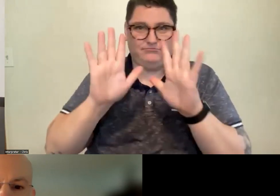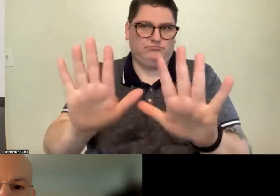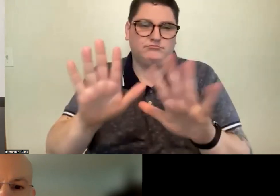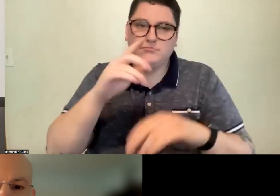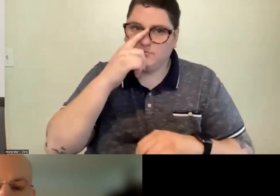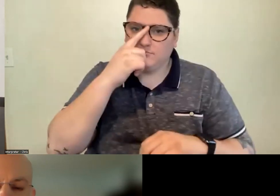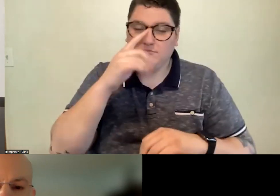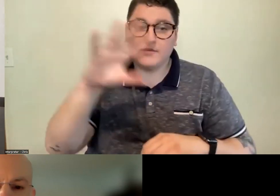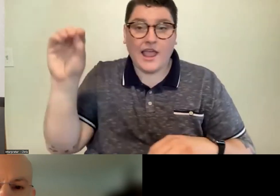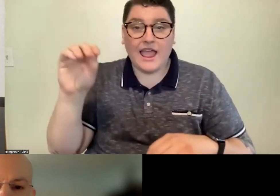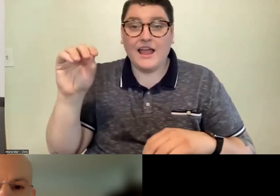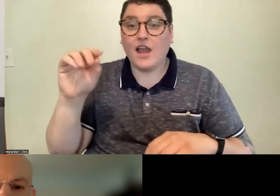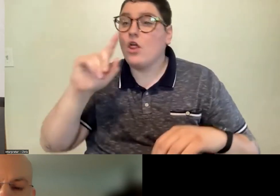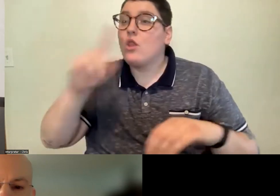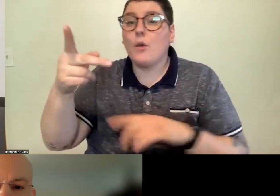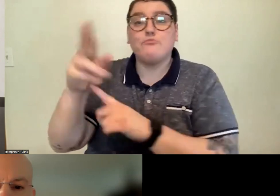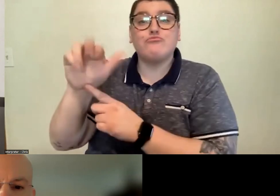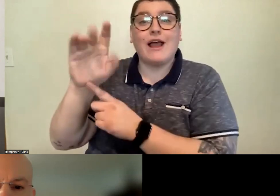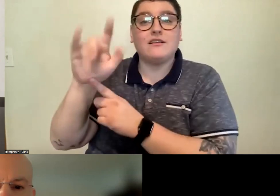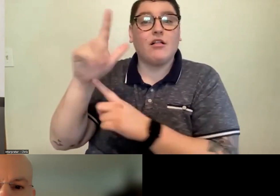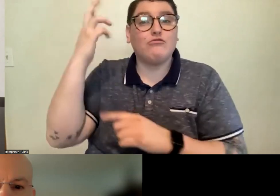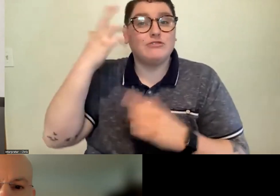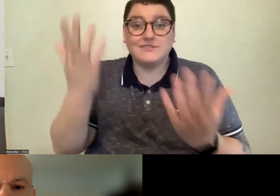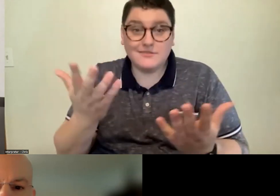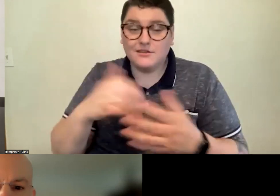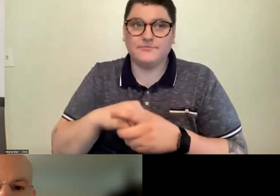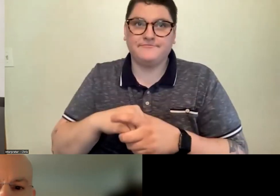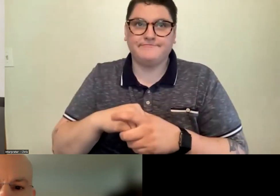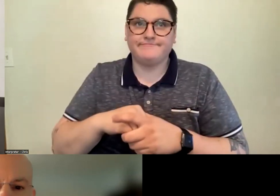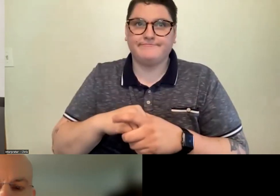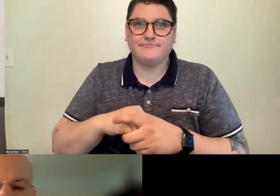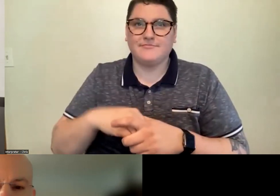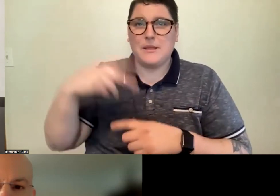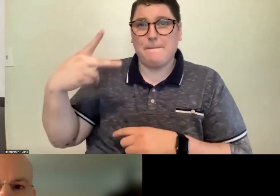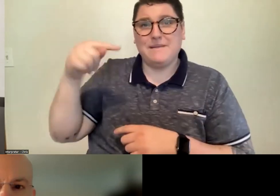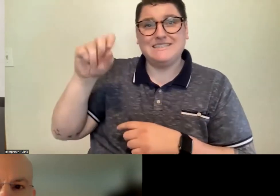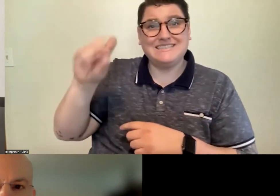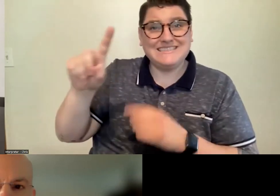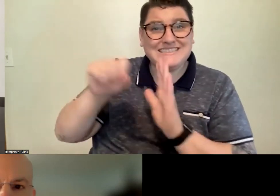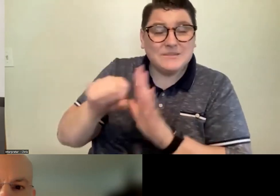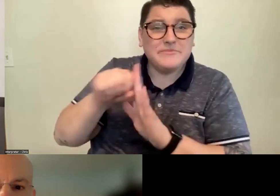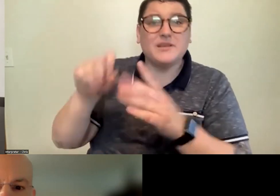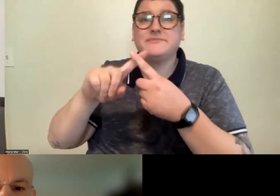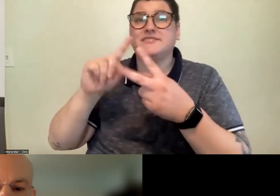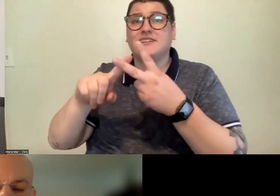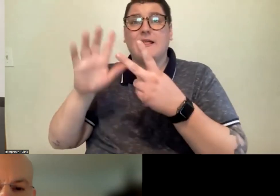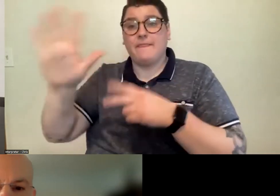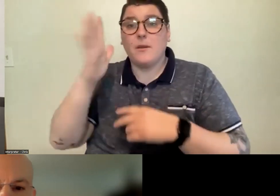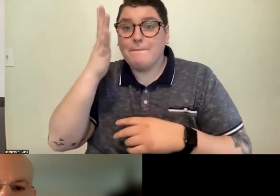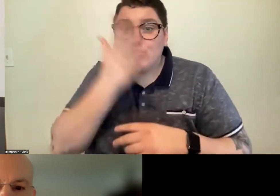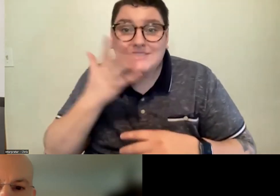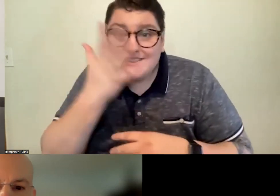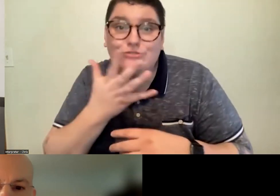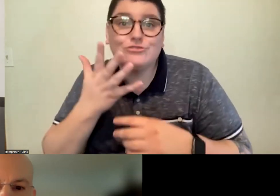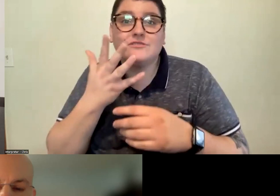And the practical reason is that you don't know the nature of PTSD symptoms and the varied presentations of it and the